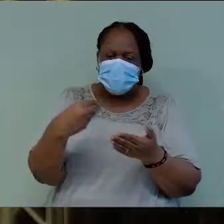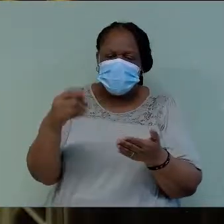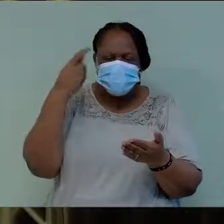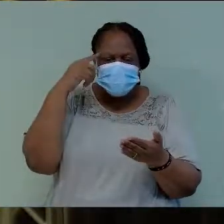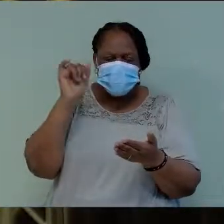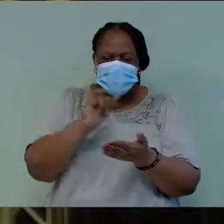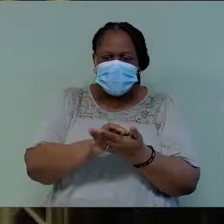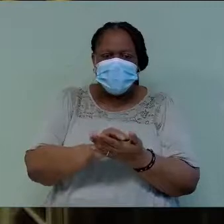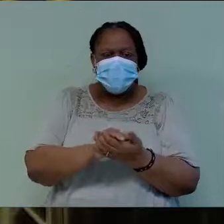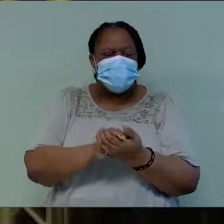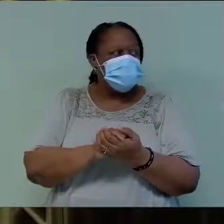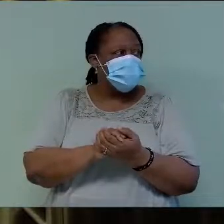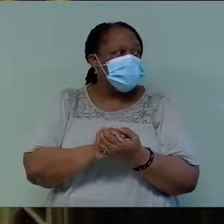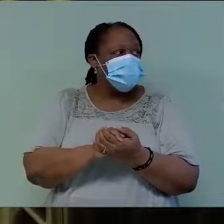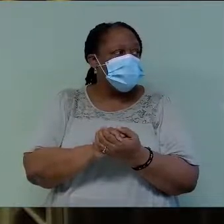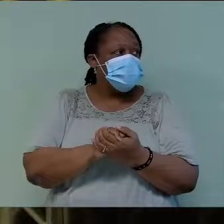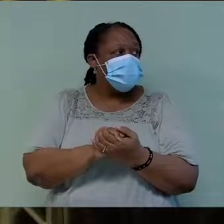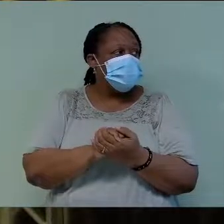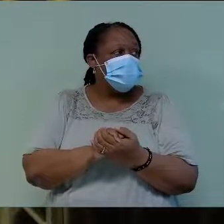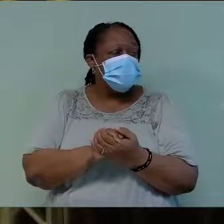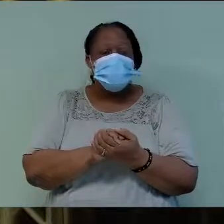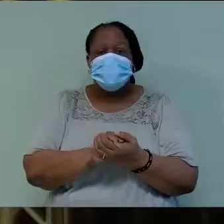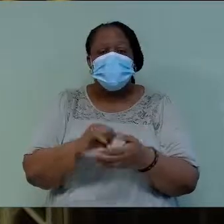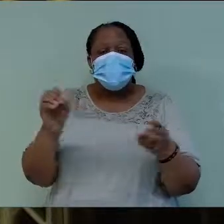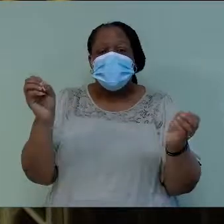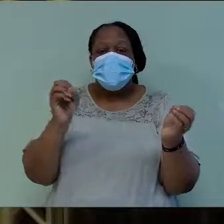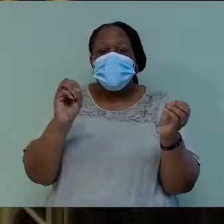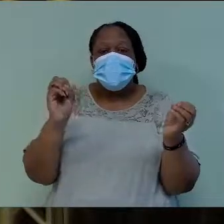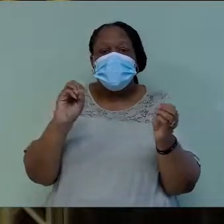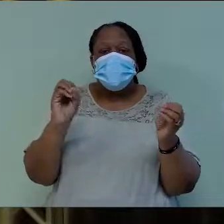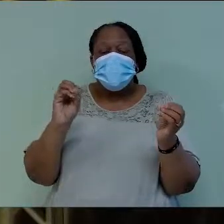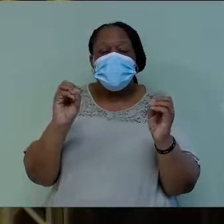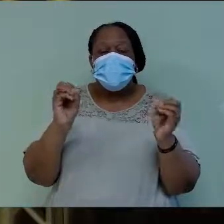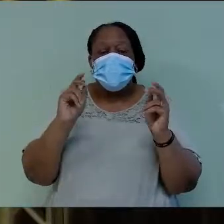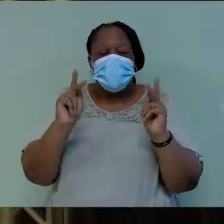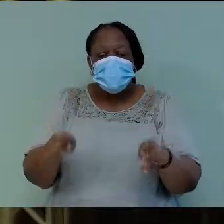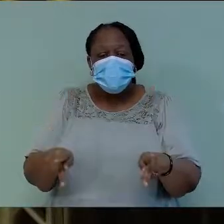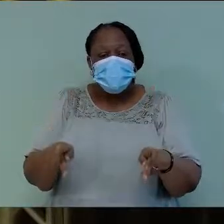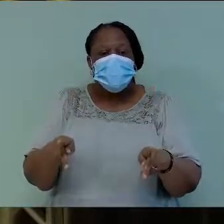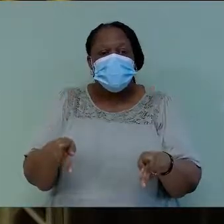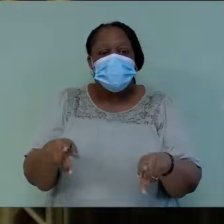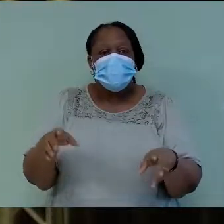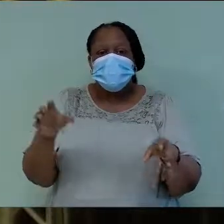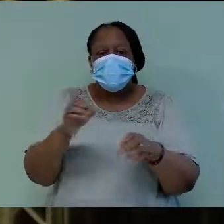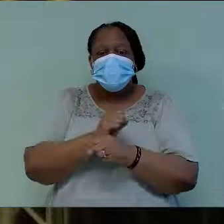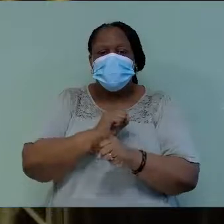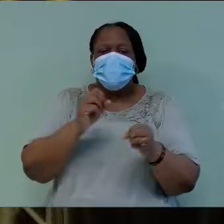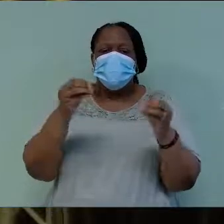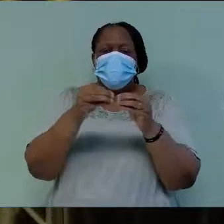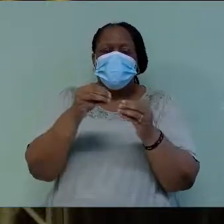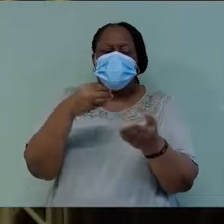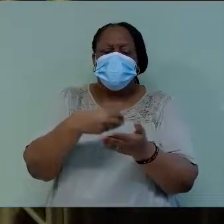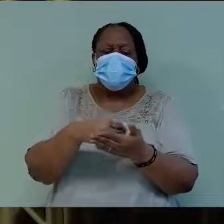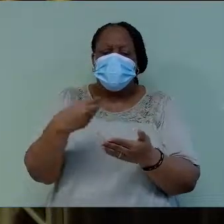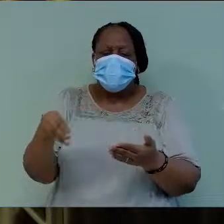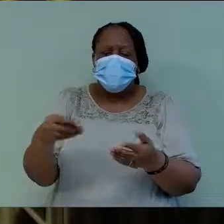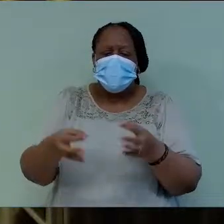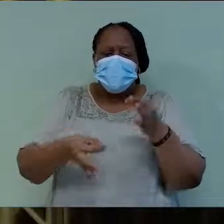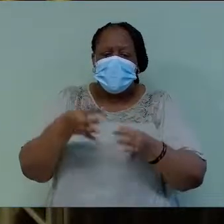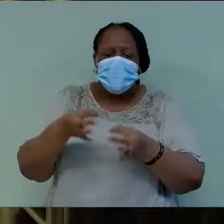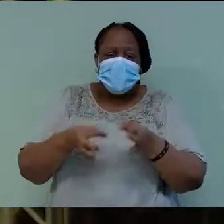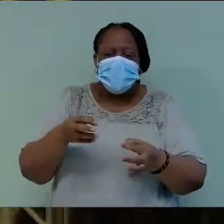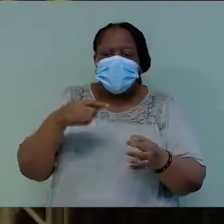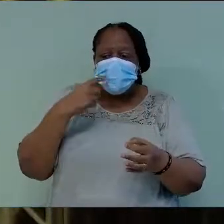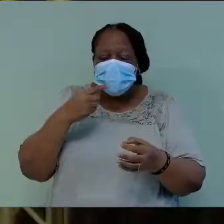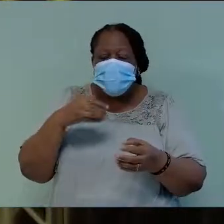no employee is entitled to any wages while he or she is laid off. Number 2, according to the